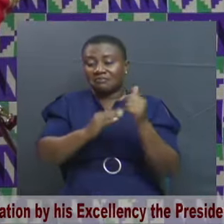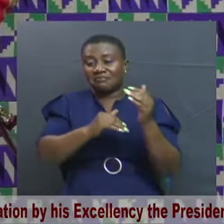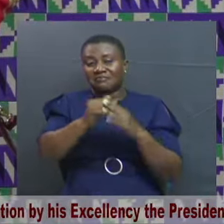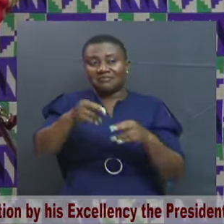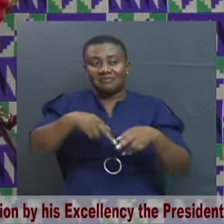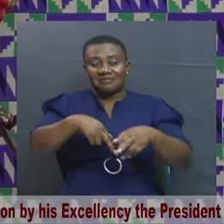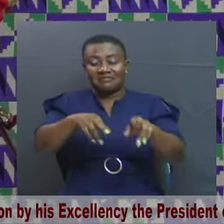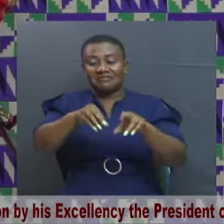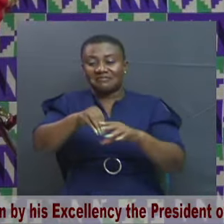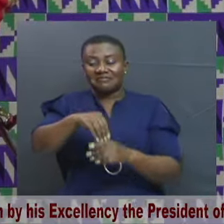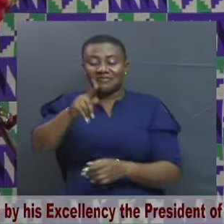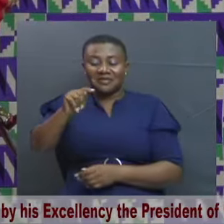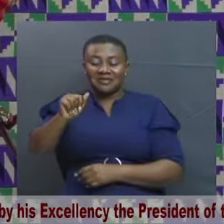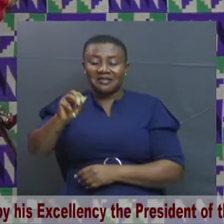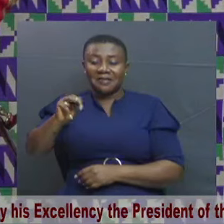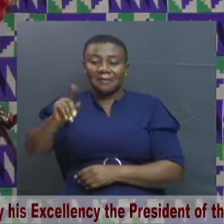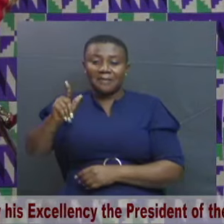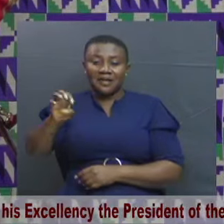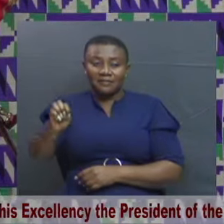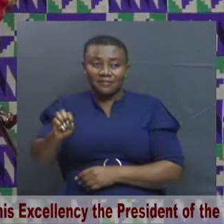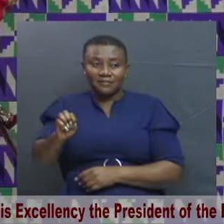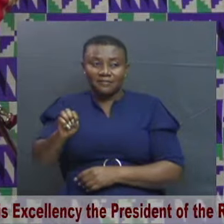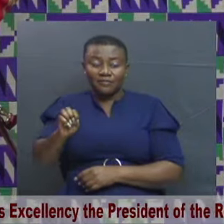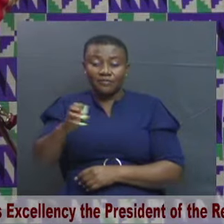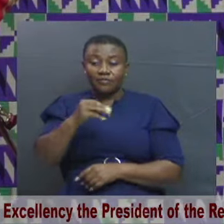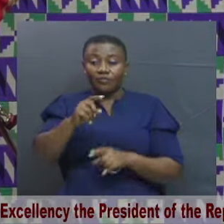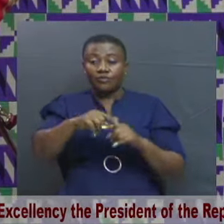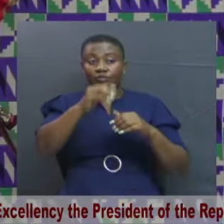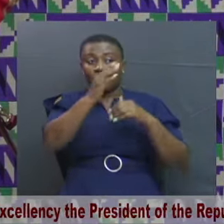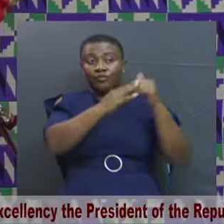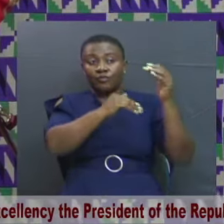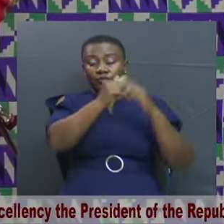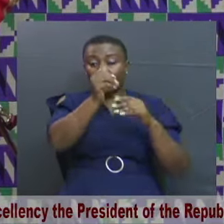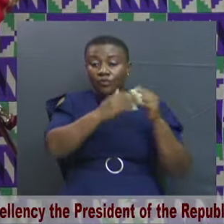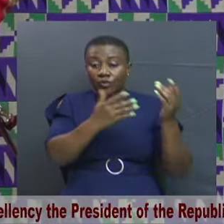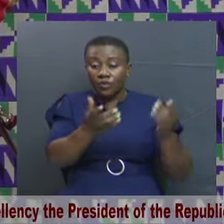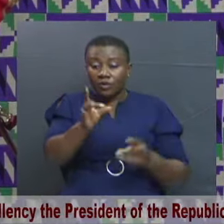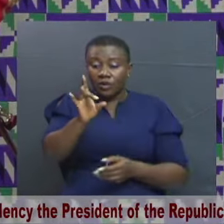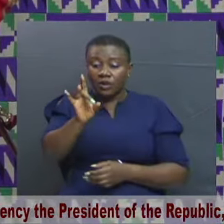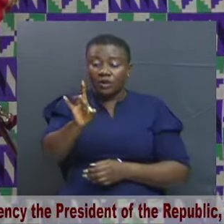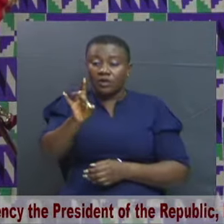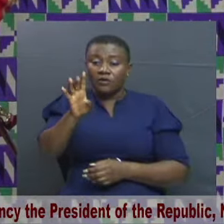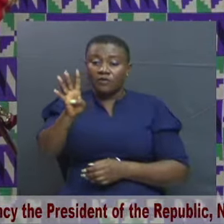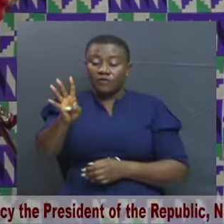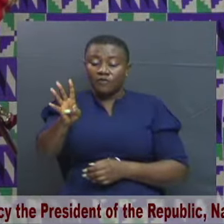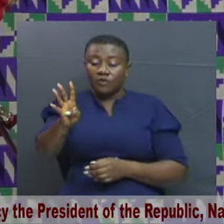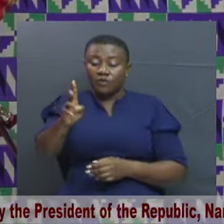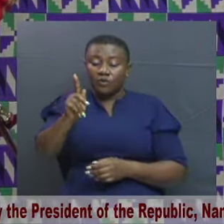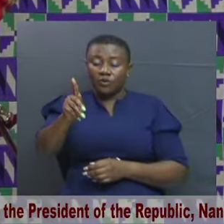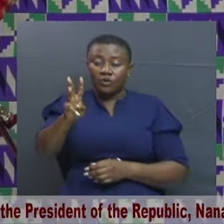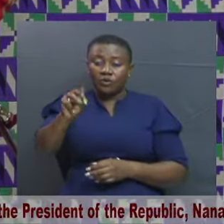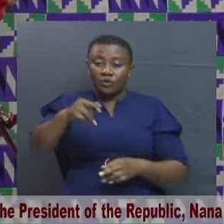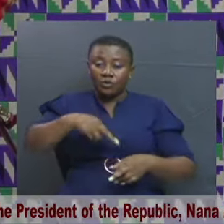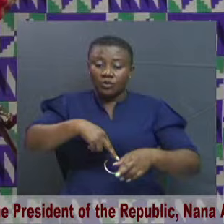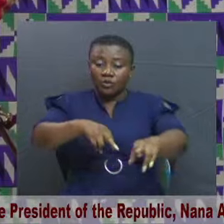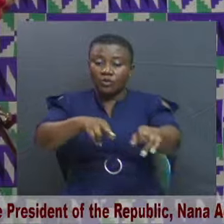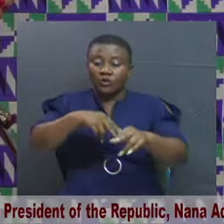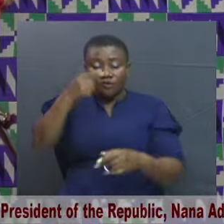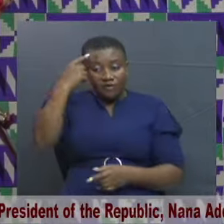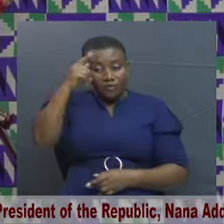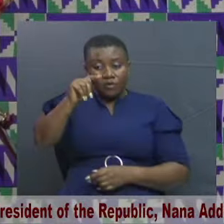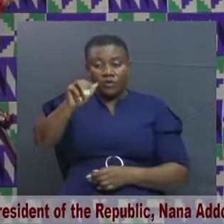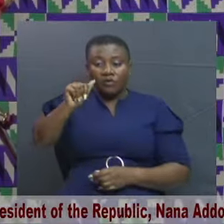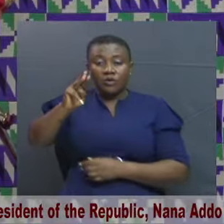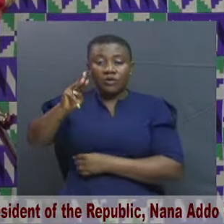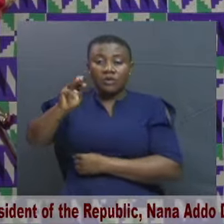in tamale and the construction of the 84 km Railway line between TMA and aoso